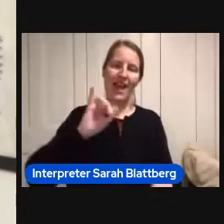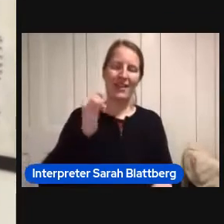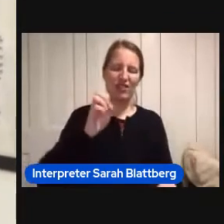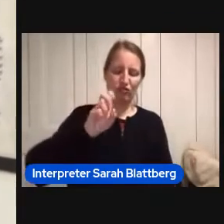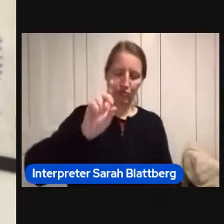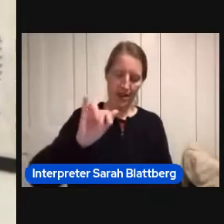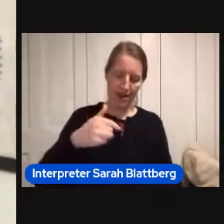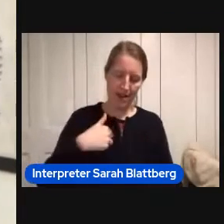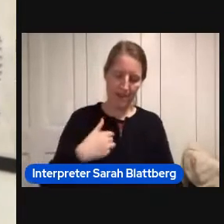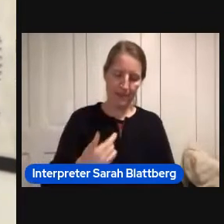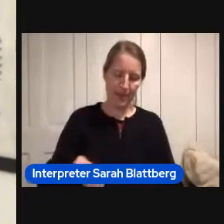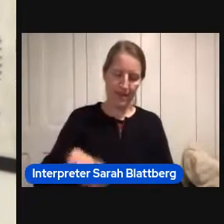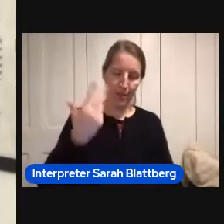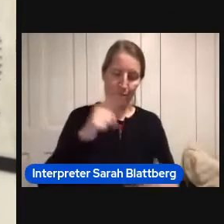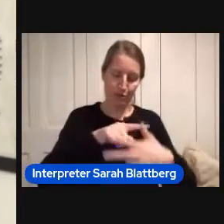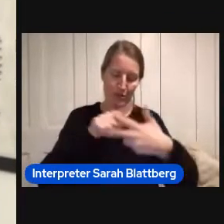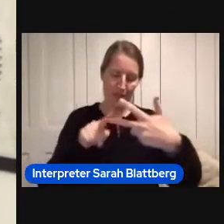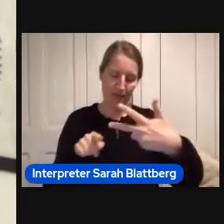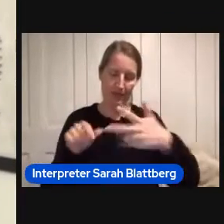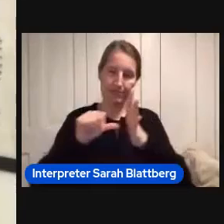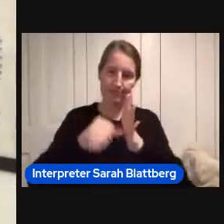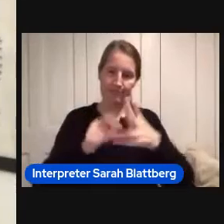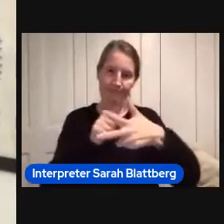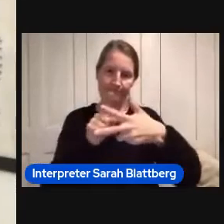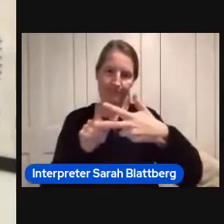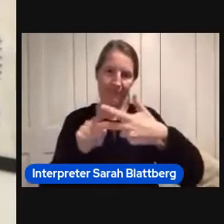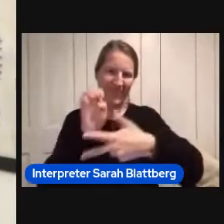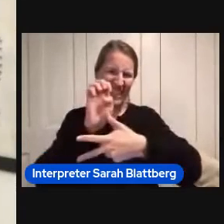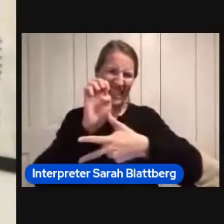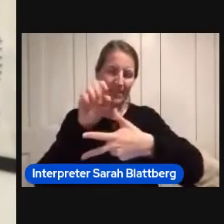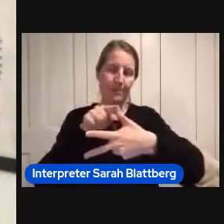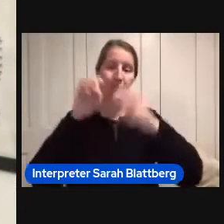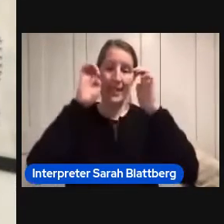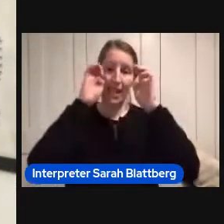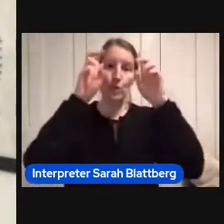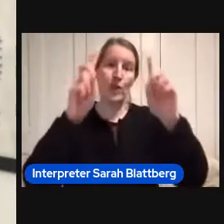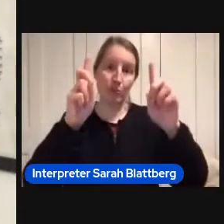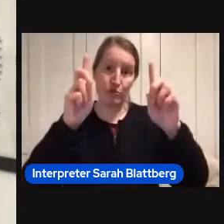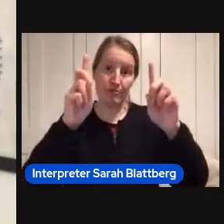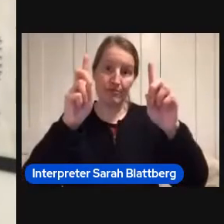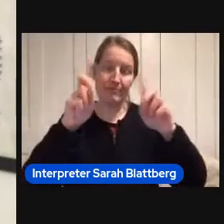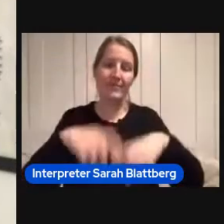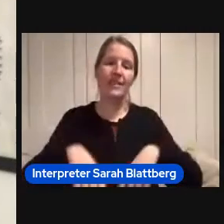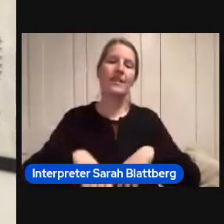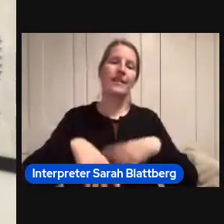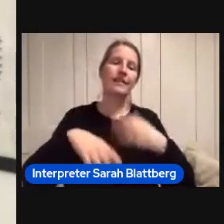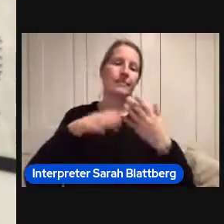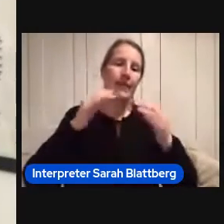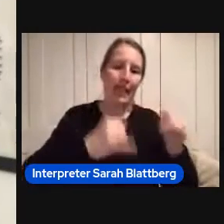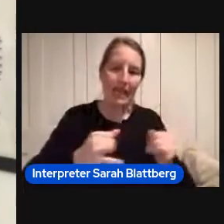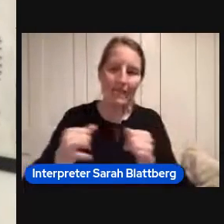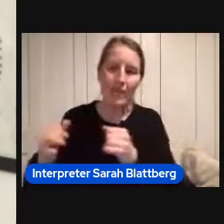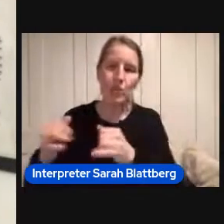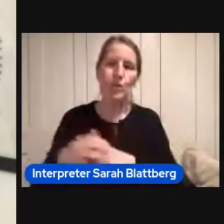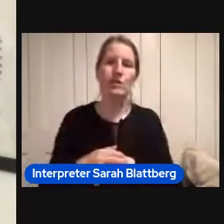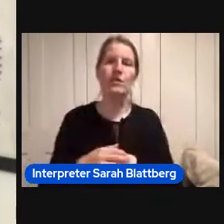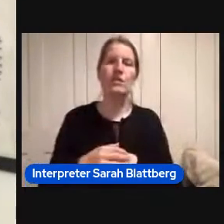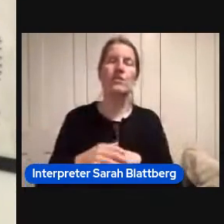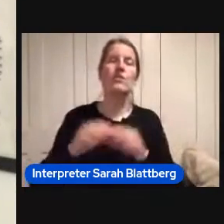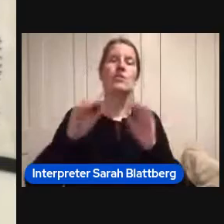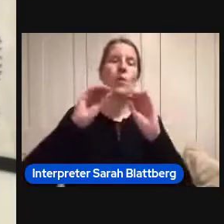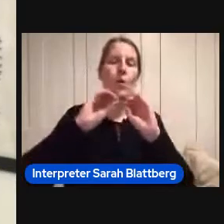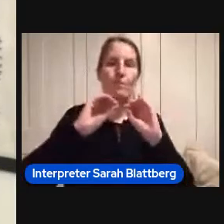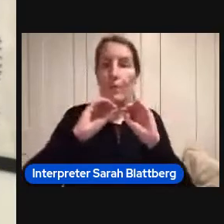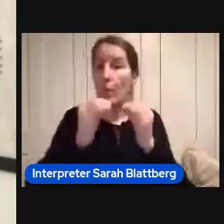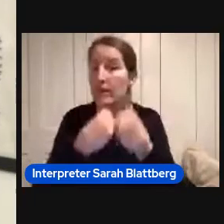focus our energy. One is education. So catalyzing individuals, organizations, and communities to engage